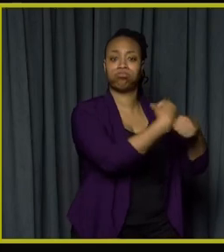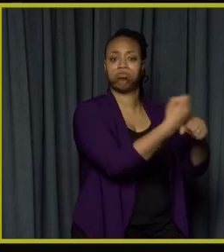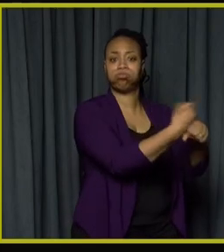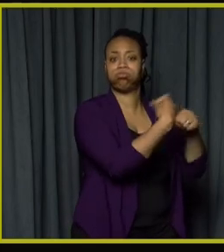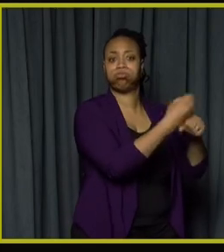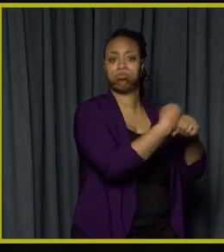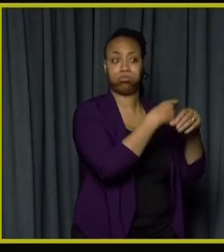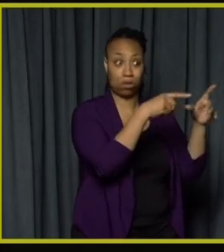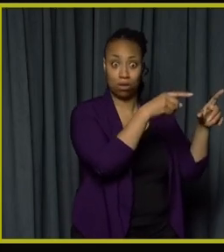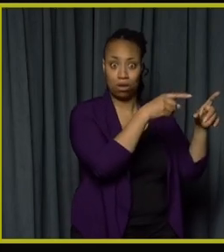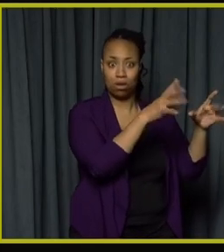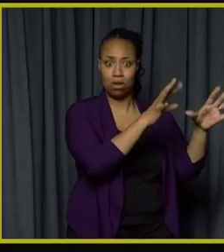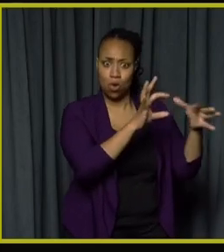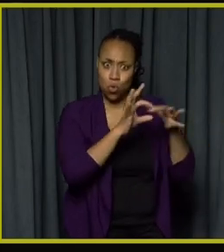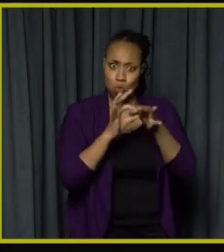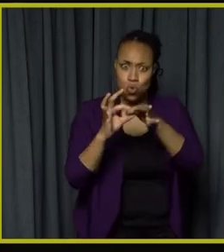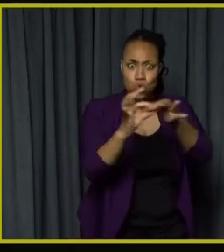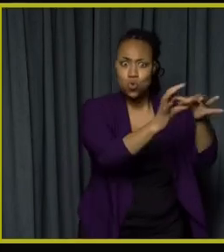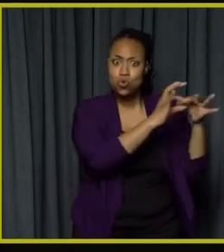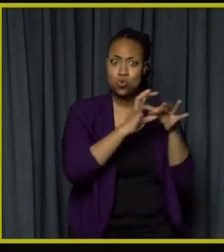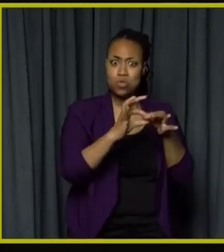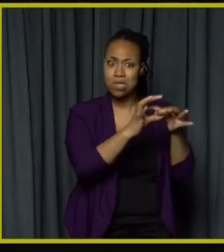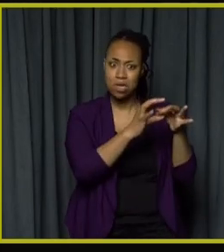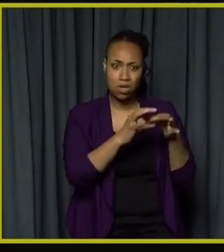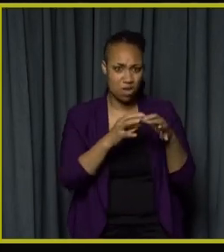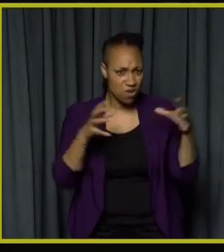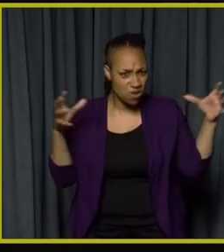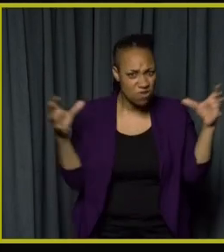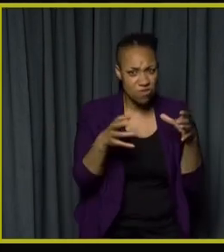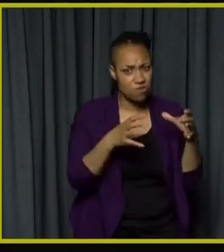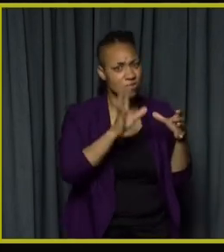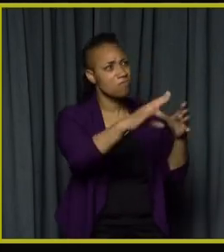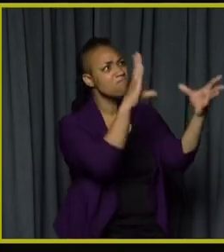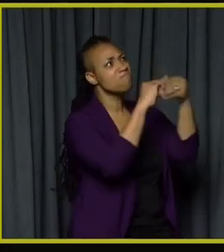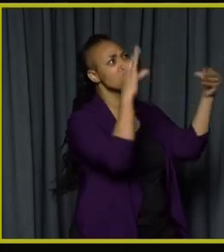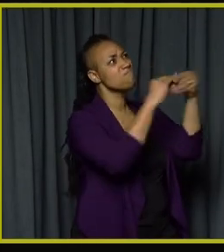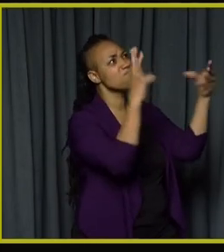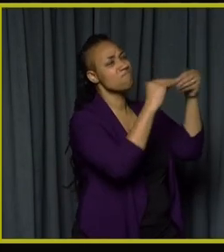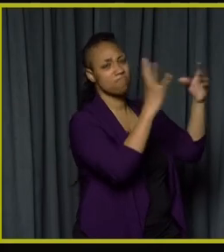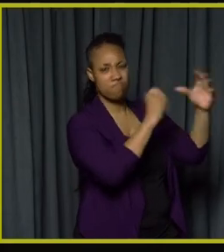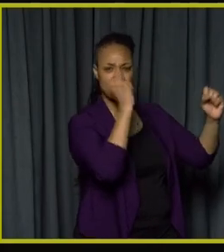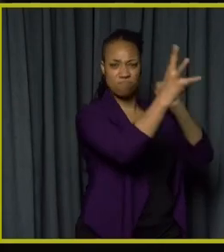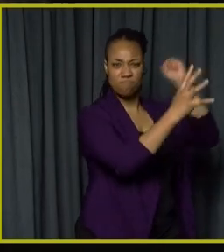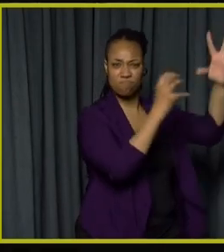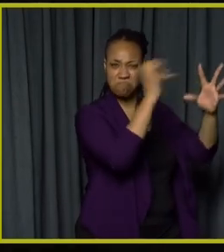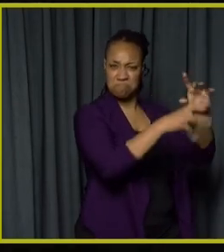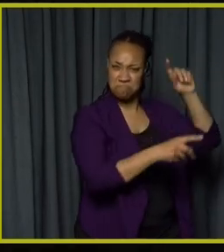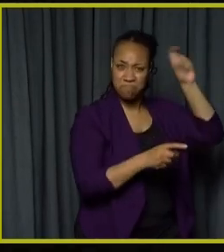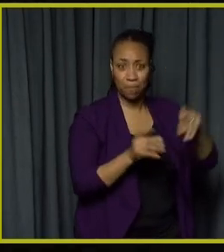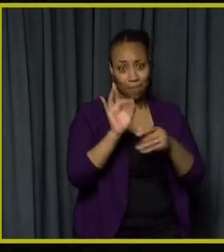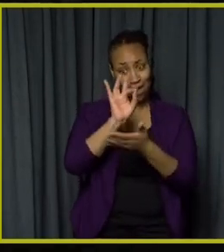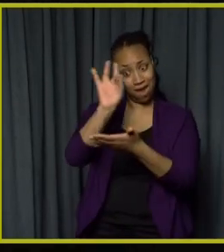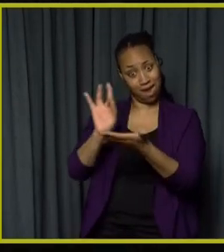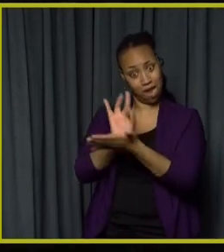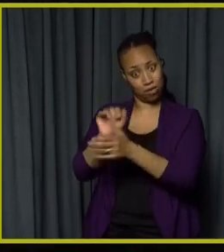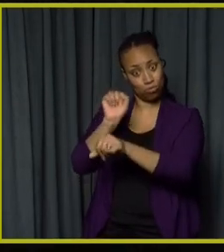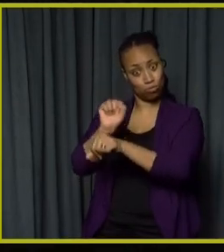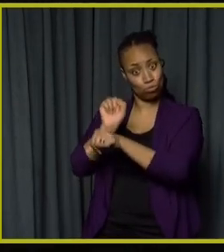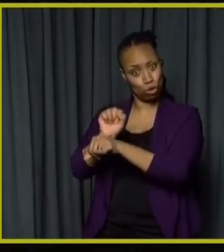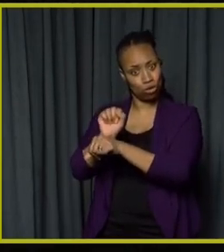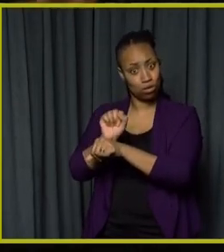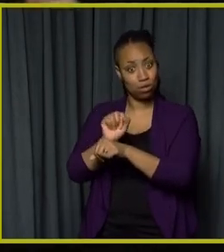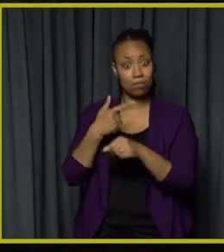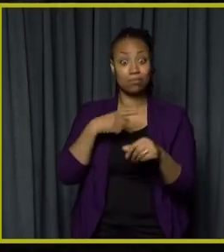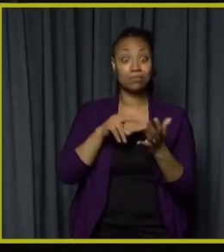mighty labor movement was born. If you like the eight-hour day and the weekend, you owe it to labor organizers who came together